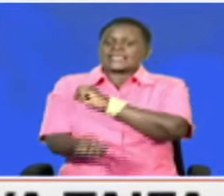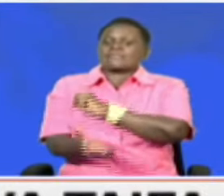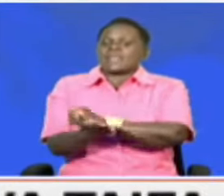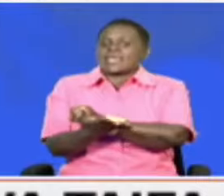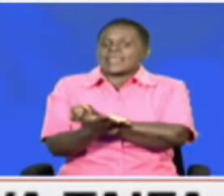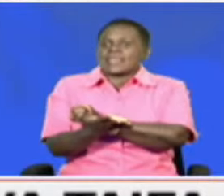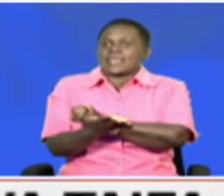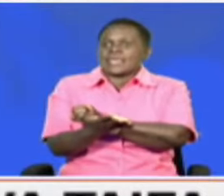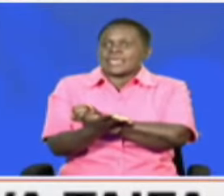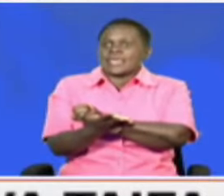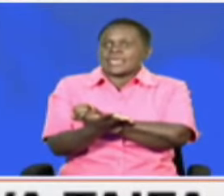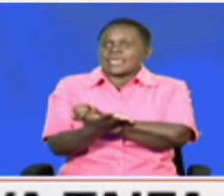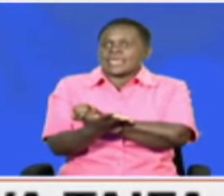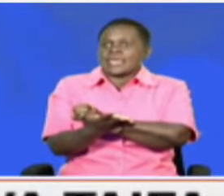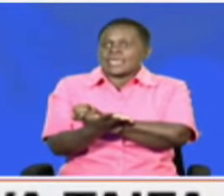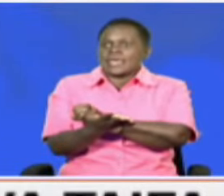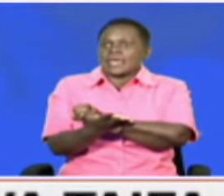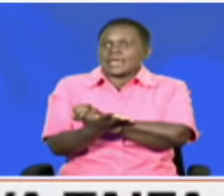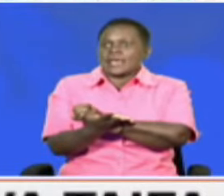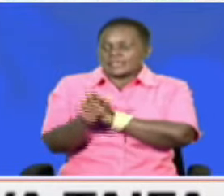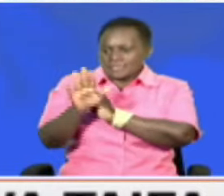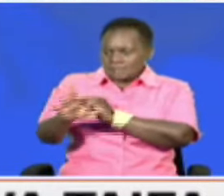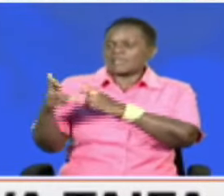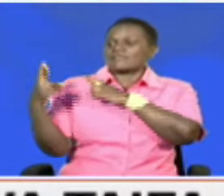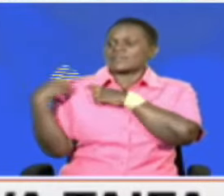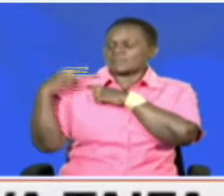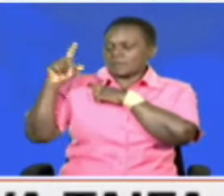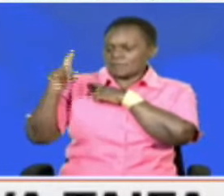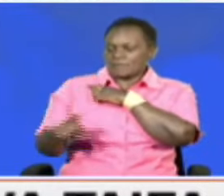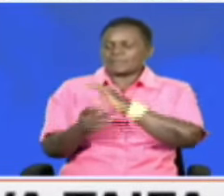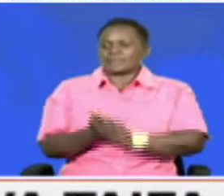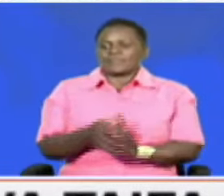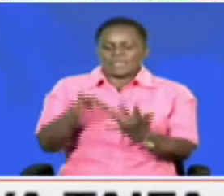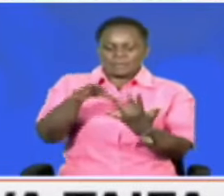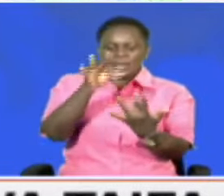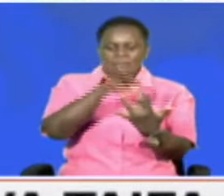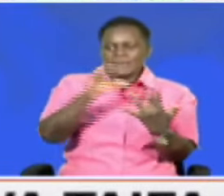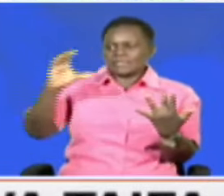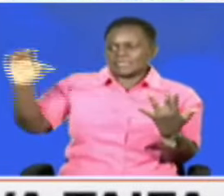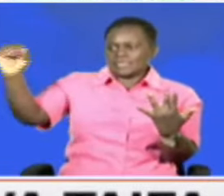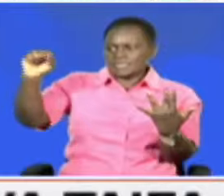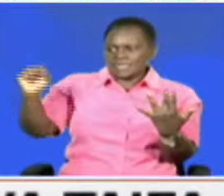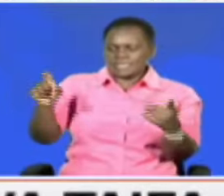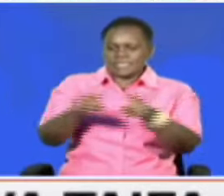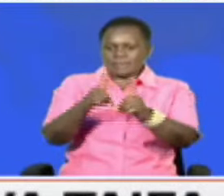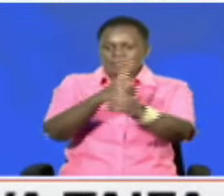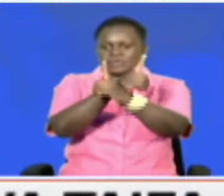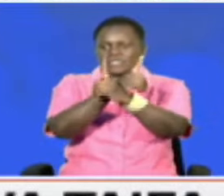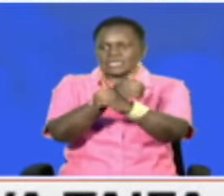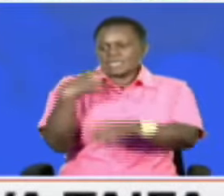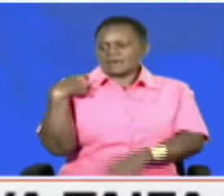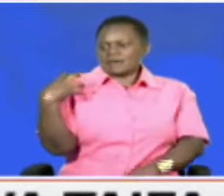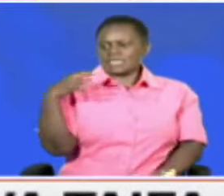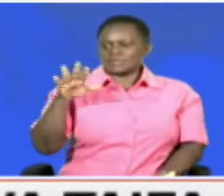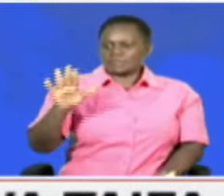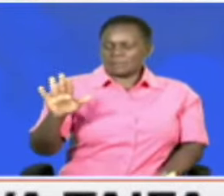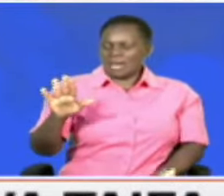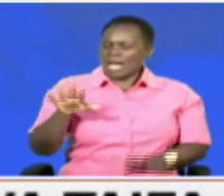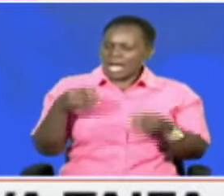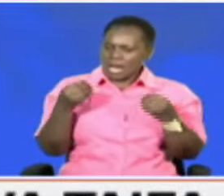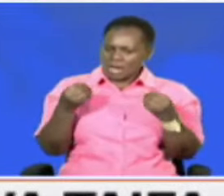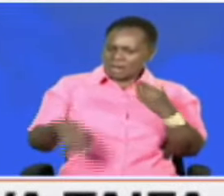in being made accountable. Waziri mteule huyo pia ametetea utajiri wake ambao